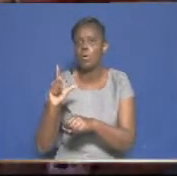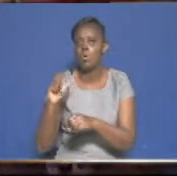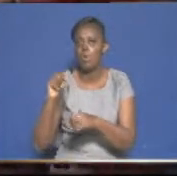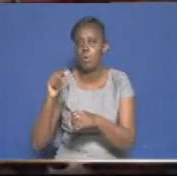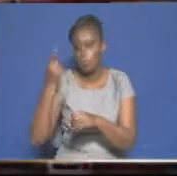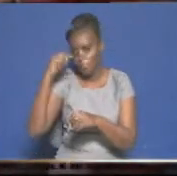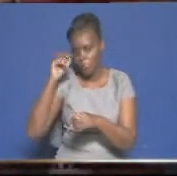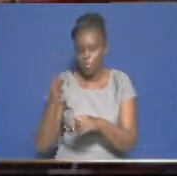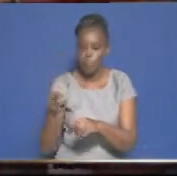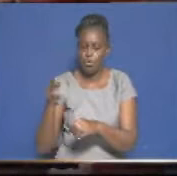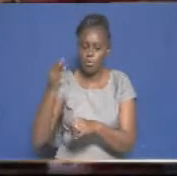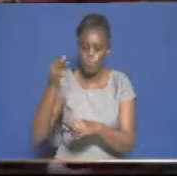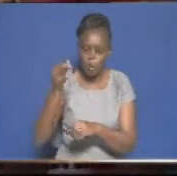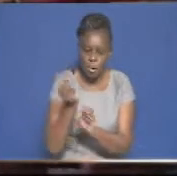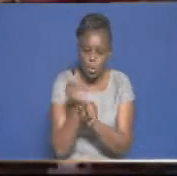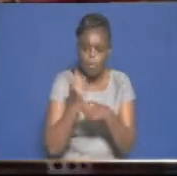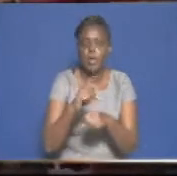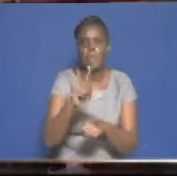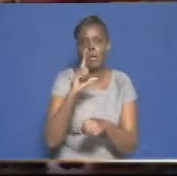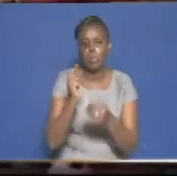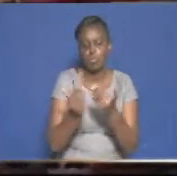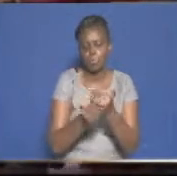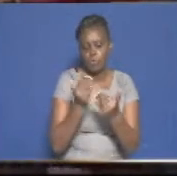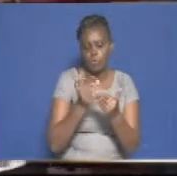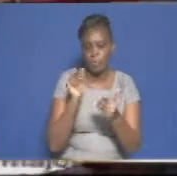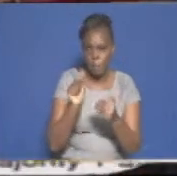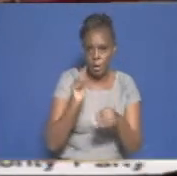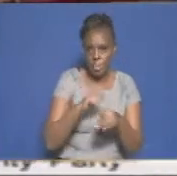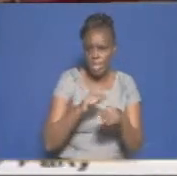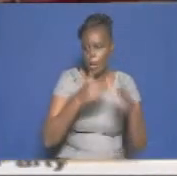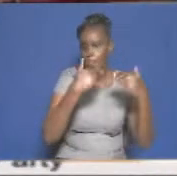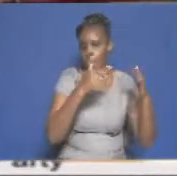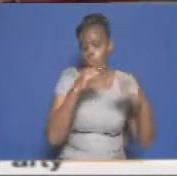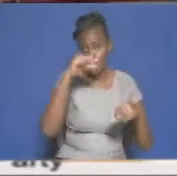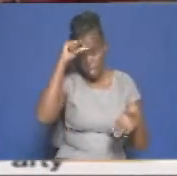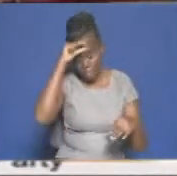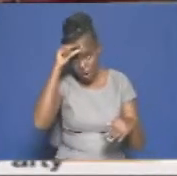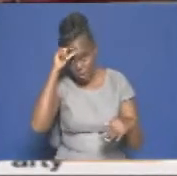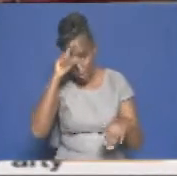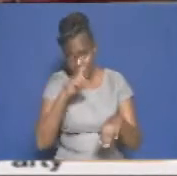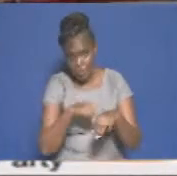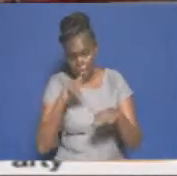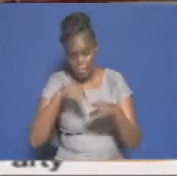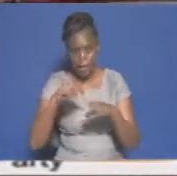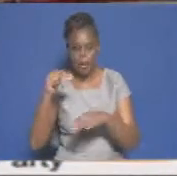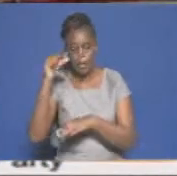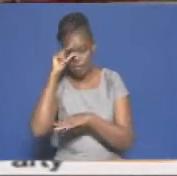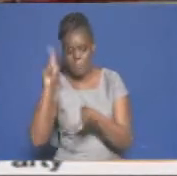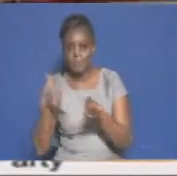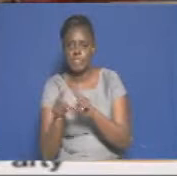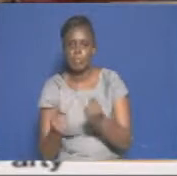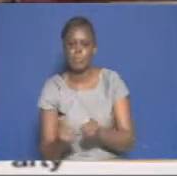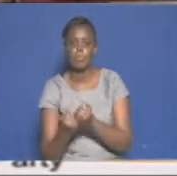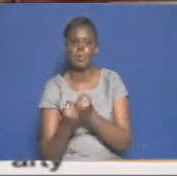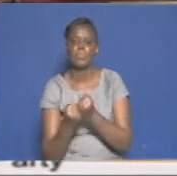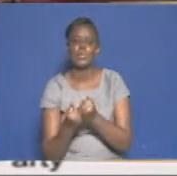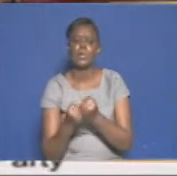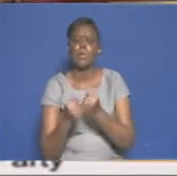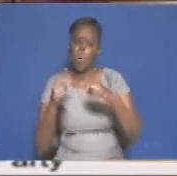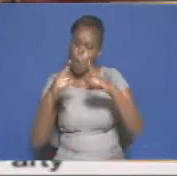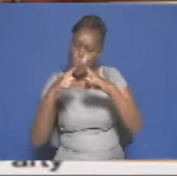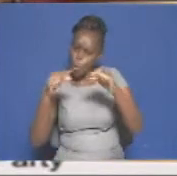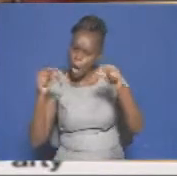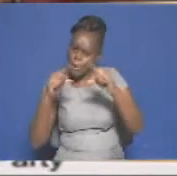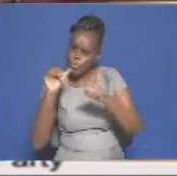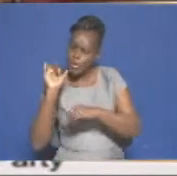posterity. Make laws that will favor you when you are out of government and when you are in government. Honorable Speaker, that statement